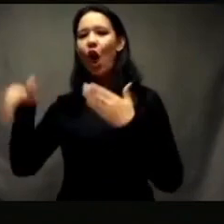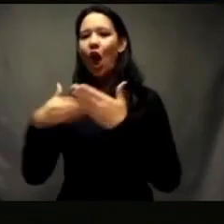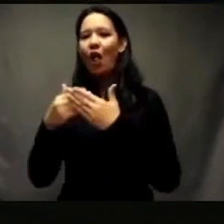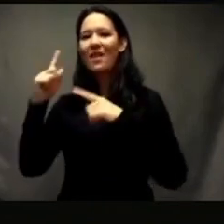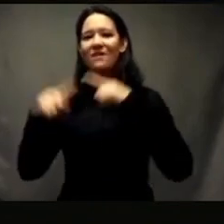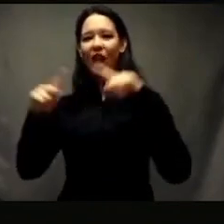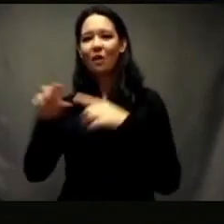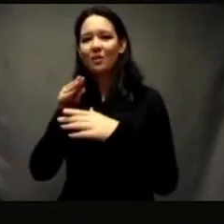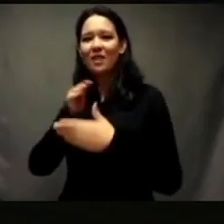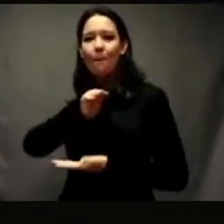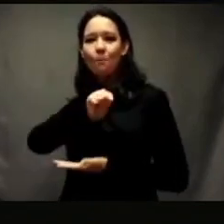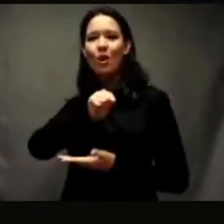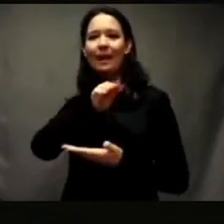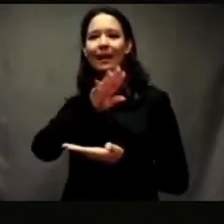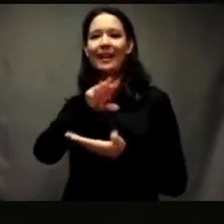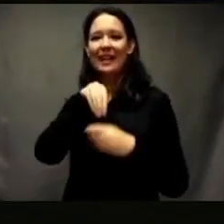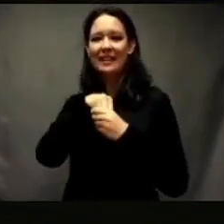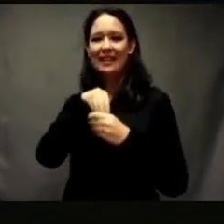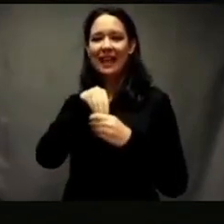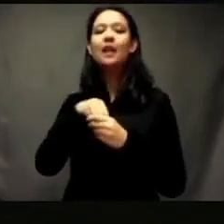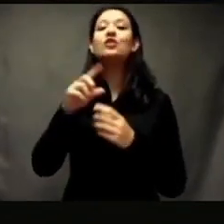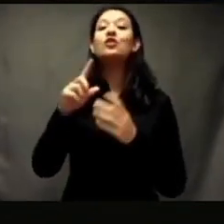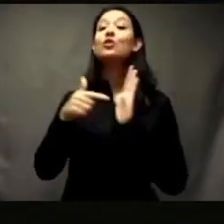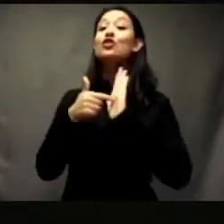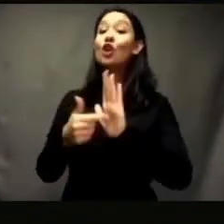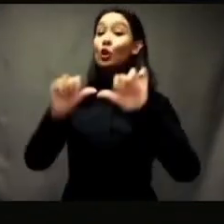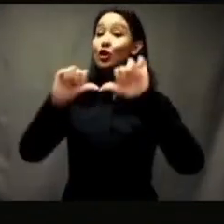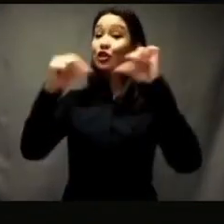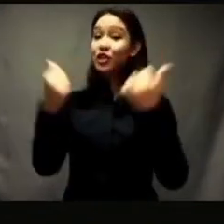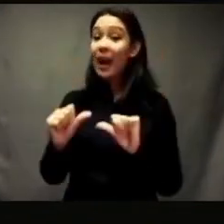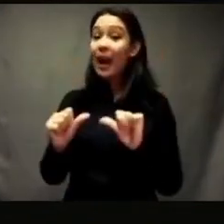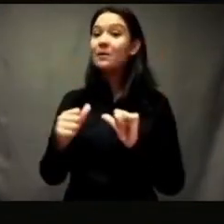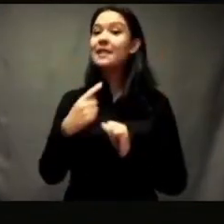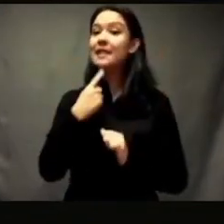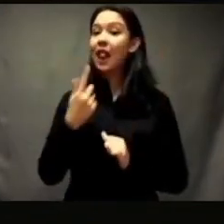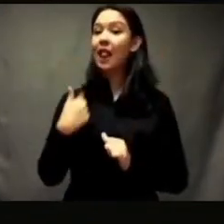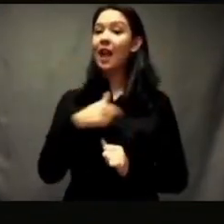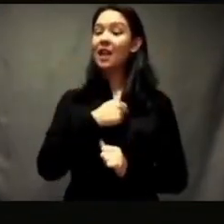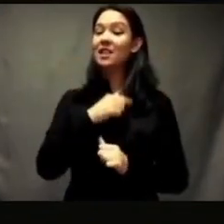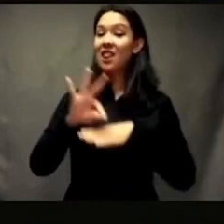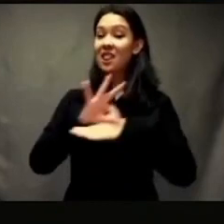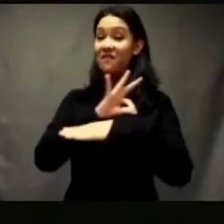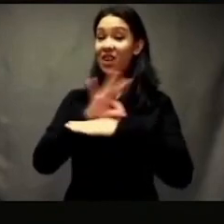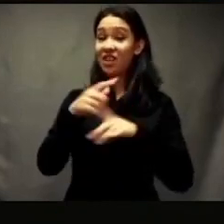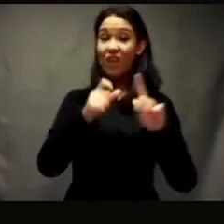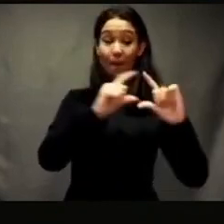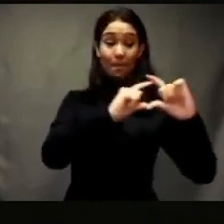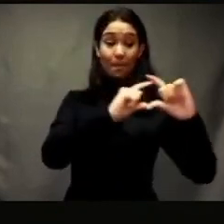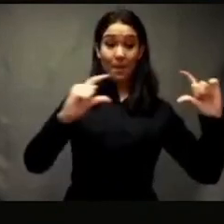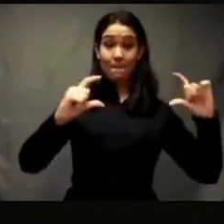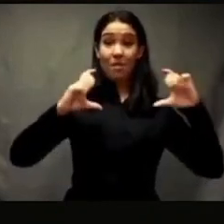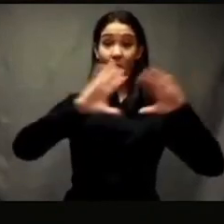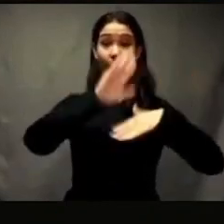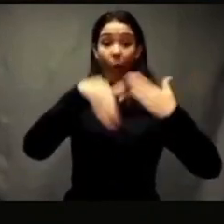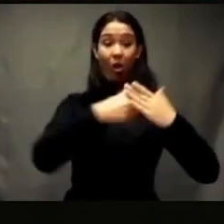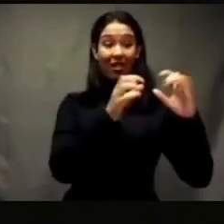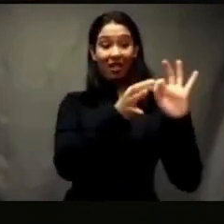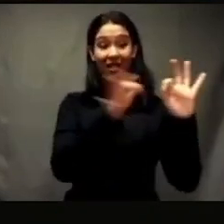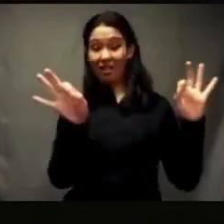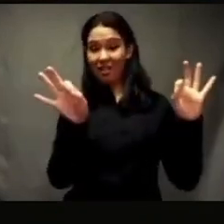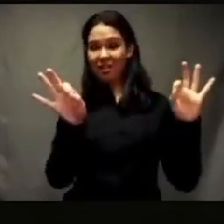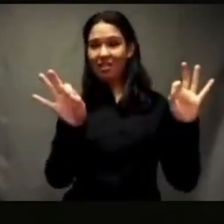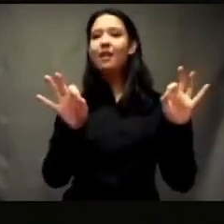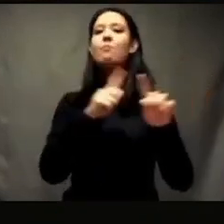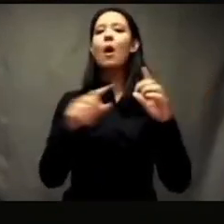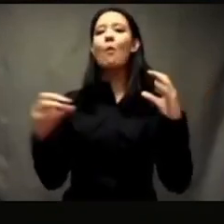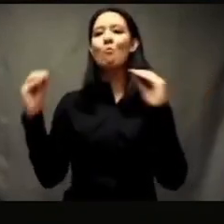So emphasizing that shapes still are telling us the function of the blocks, but there are even more in Scratch, and kind of